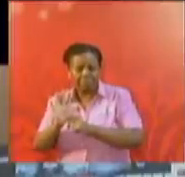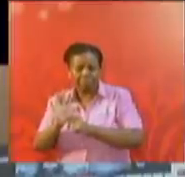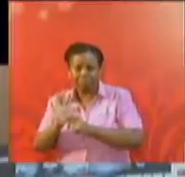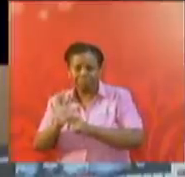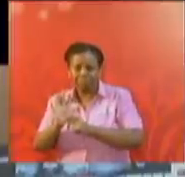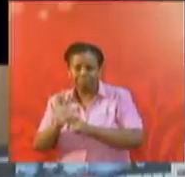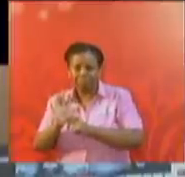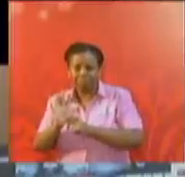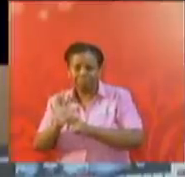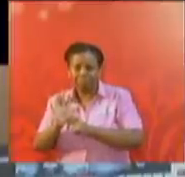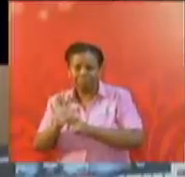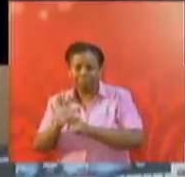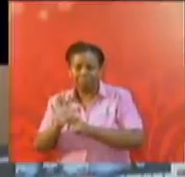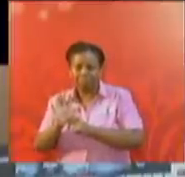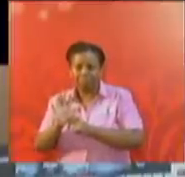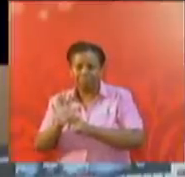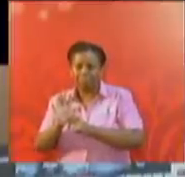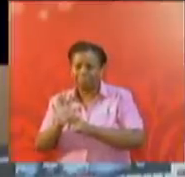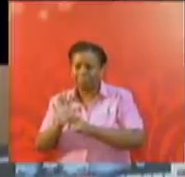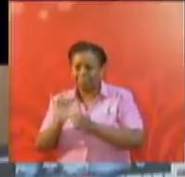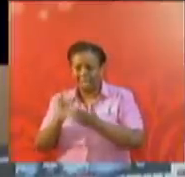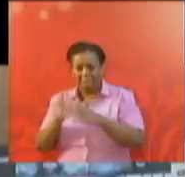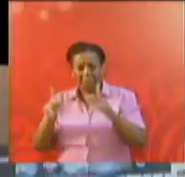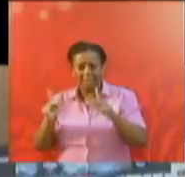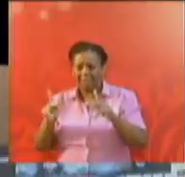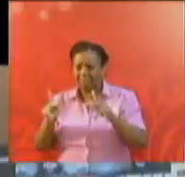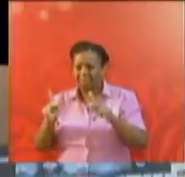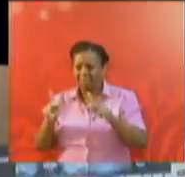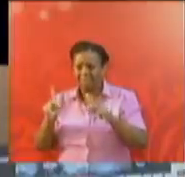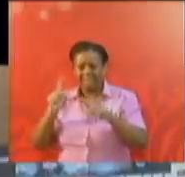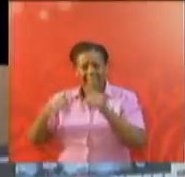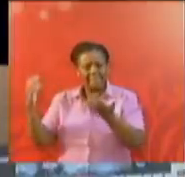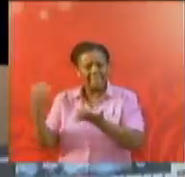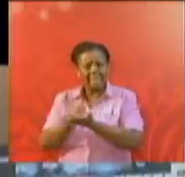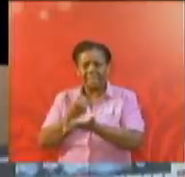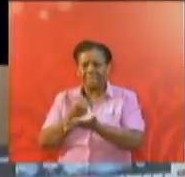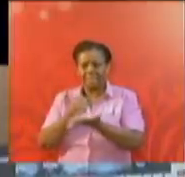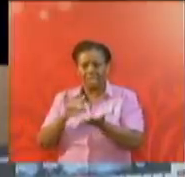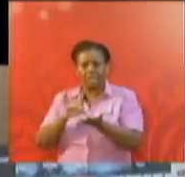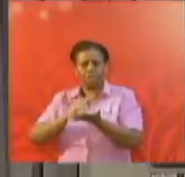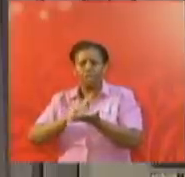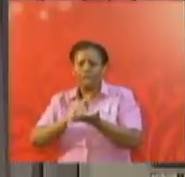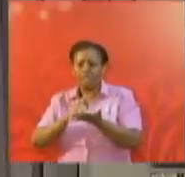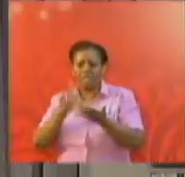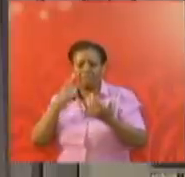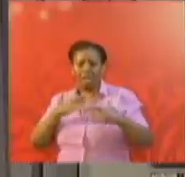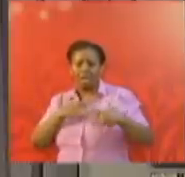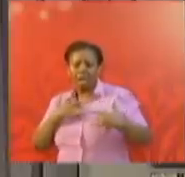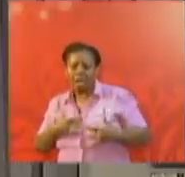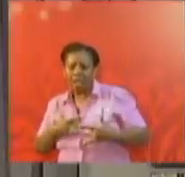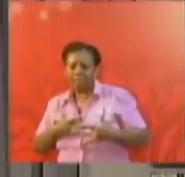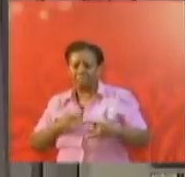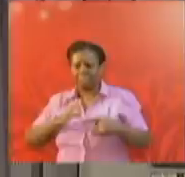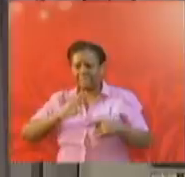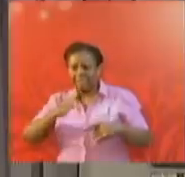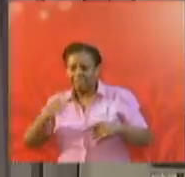persons possibly not being able to access critical drugs for treating chronic heart conditions? So thank you. So let's take the second question